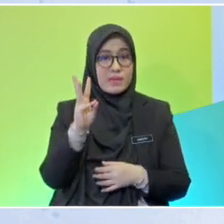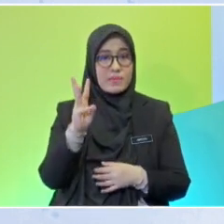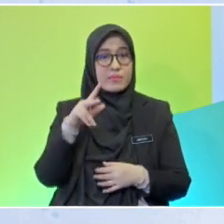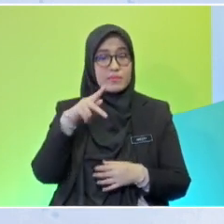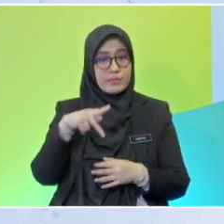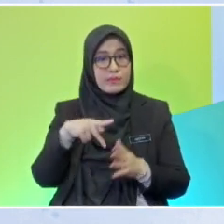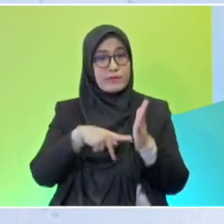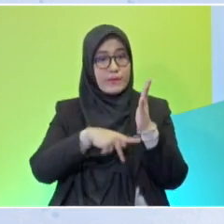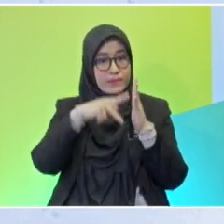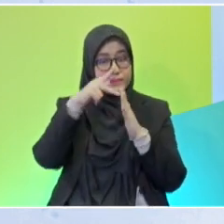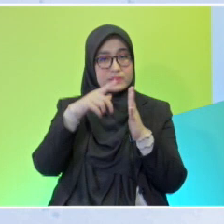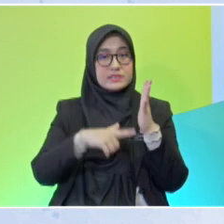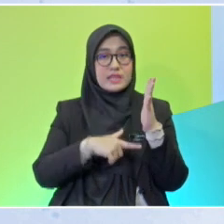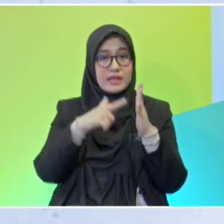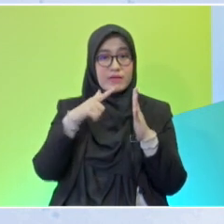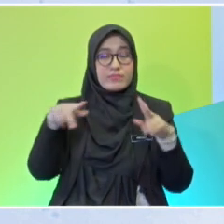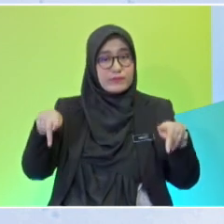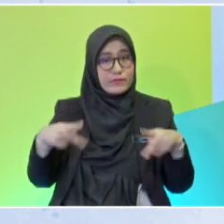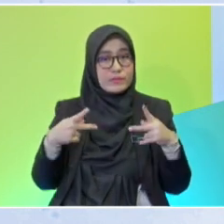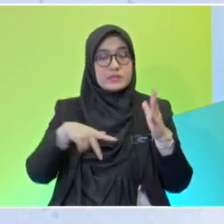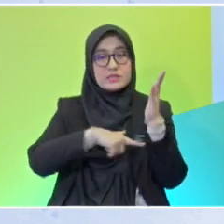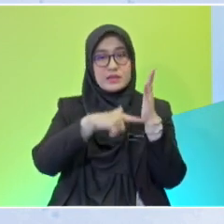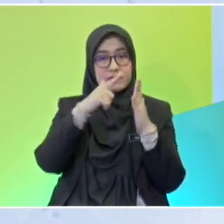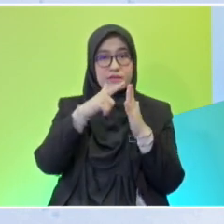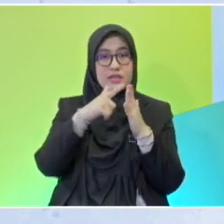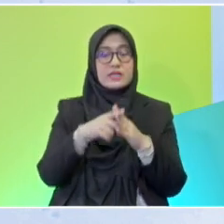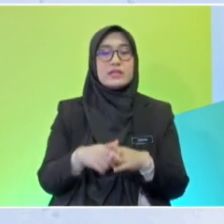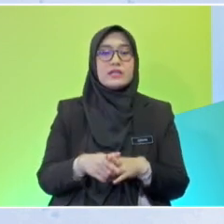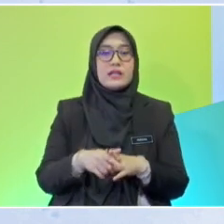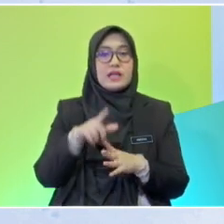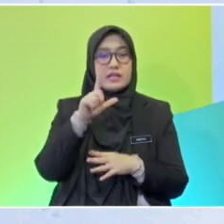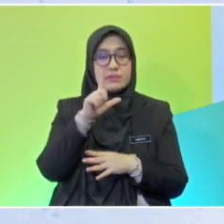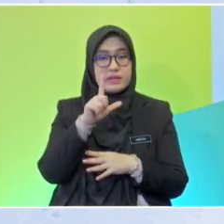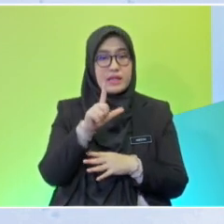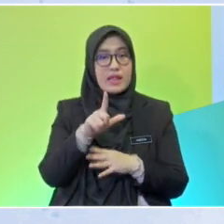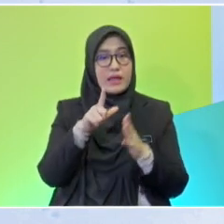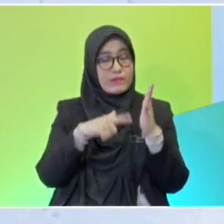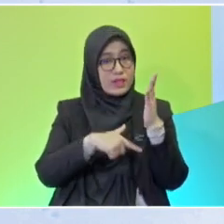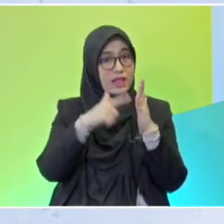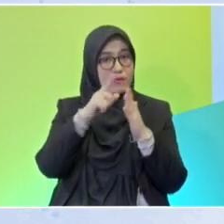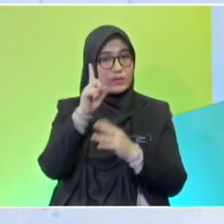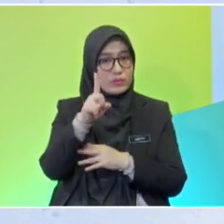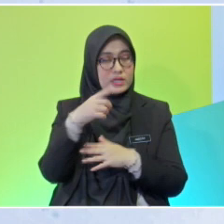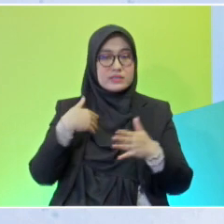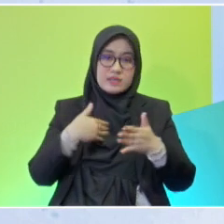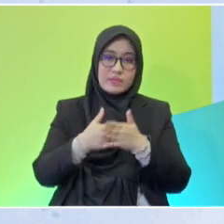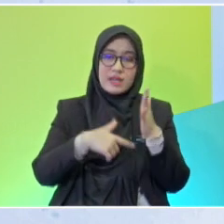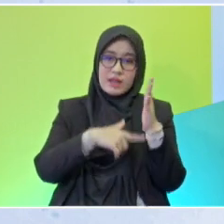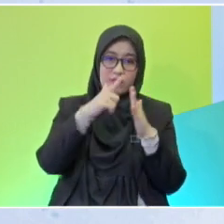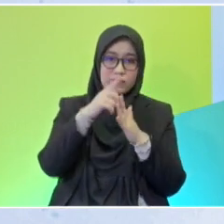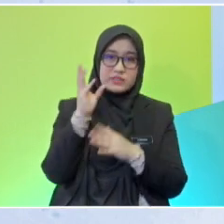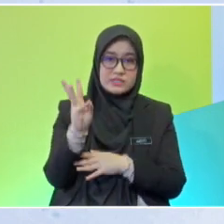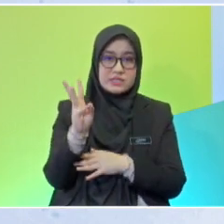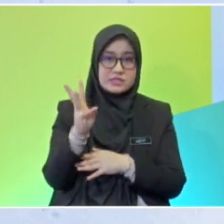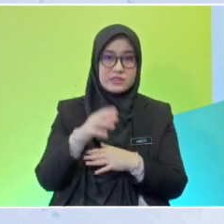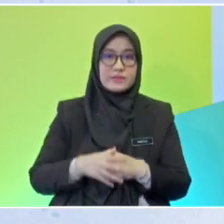in hierarchy from level 1 until level 6. So we have got the overall description here, but